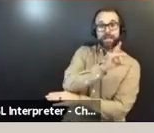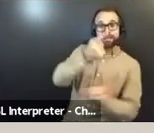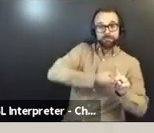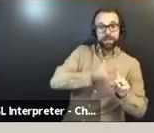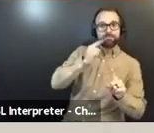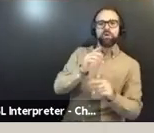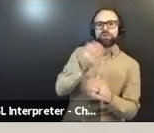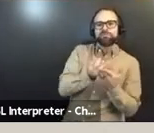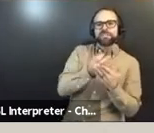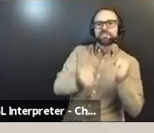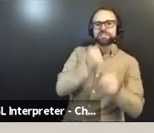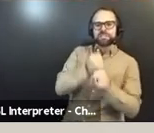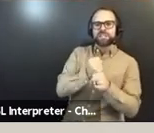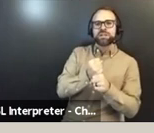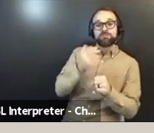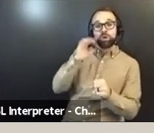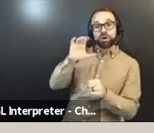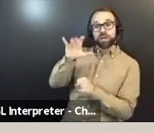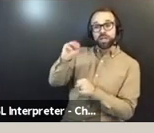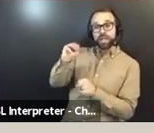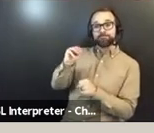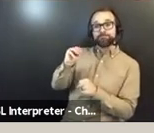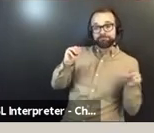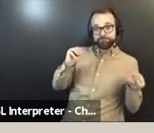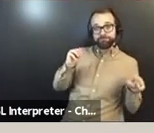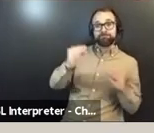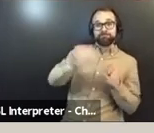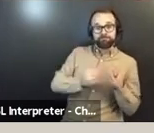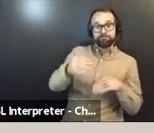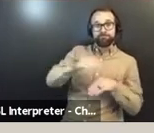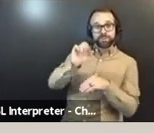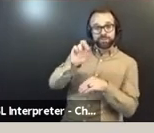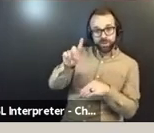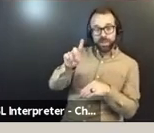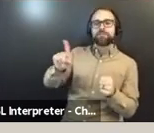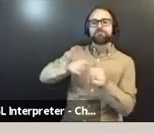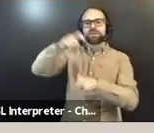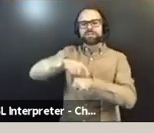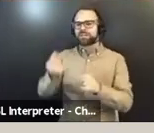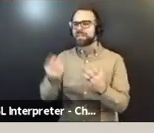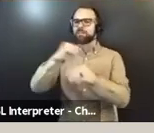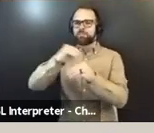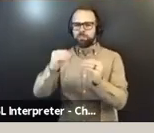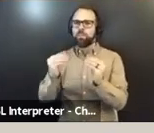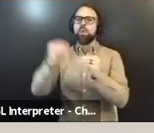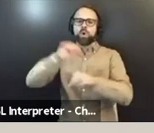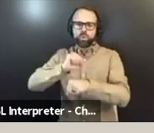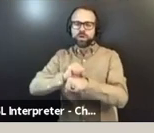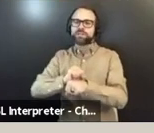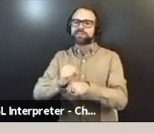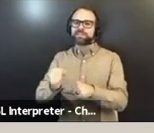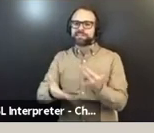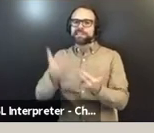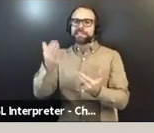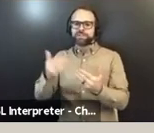to claim shred. But if you are doing that, as you go through the exercise, the first time is a little bit more work, gets easier and easier year after year.